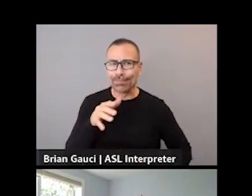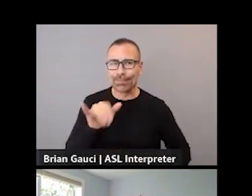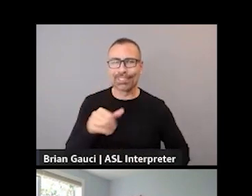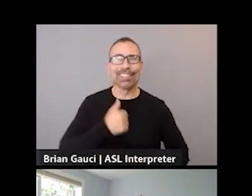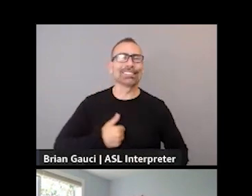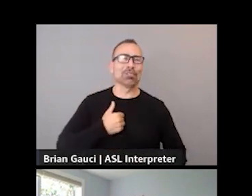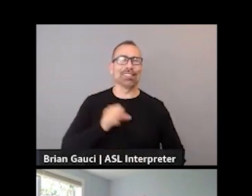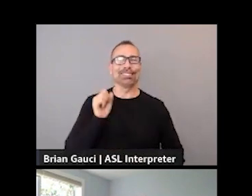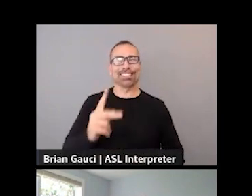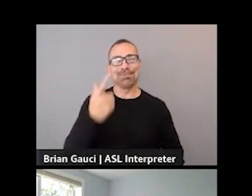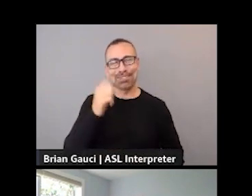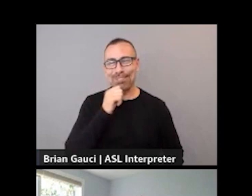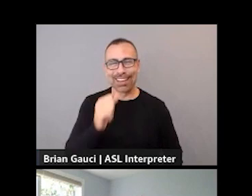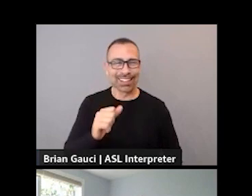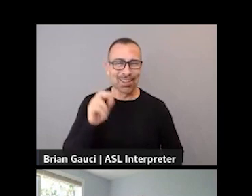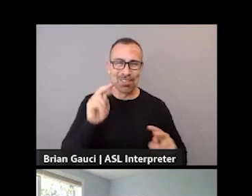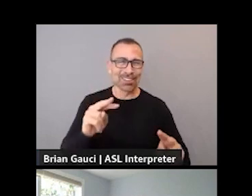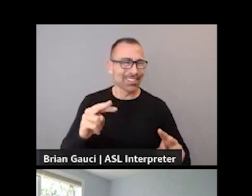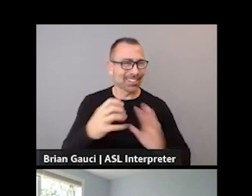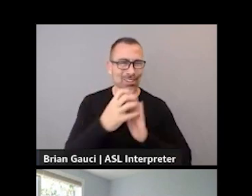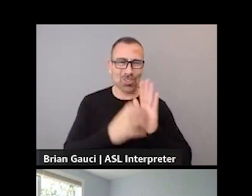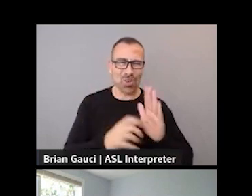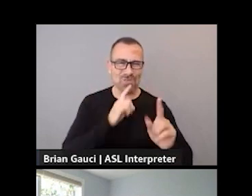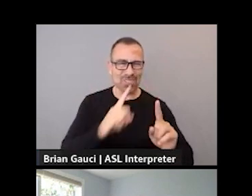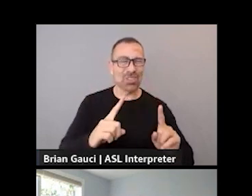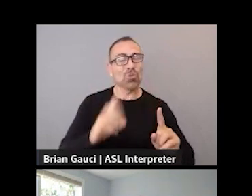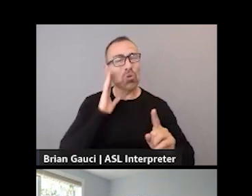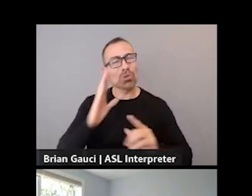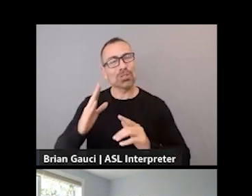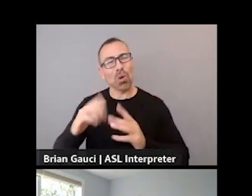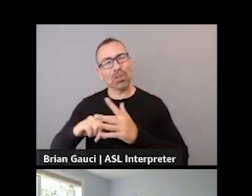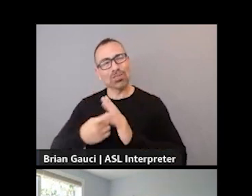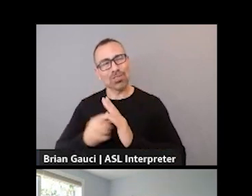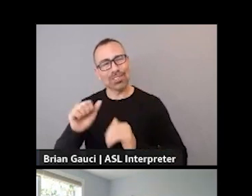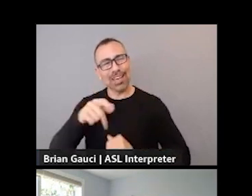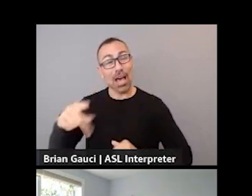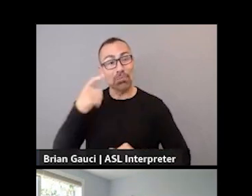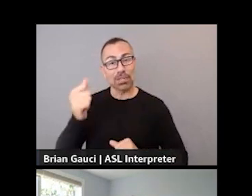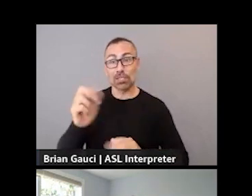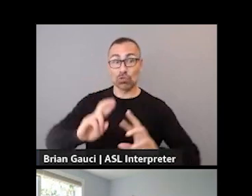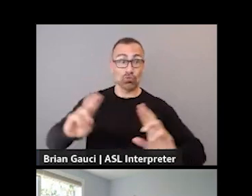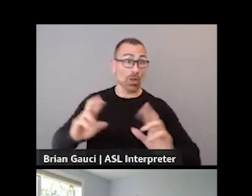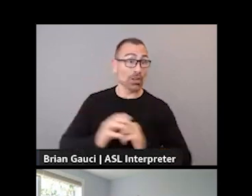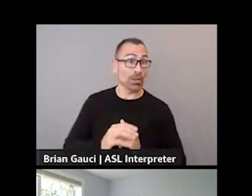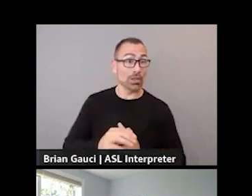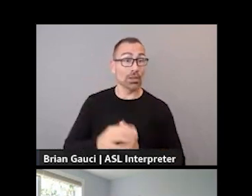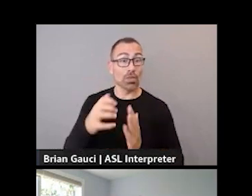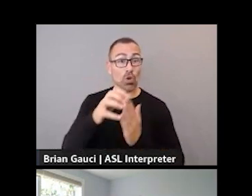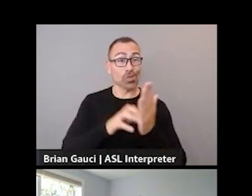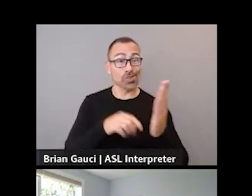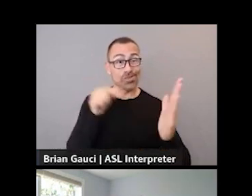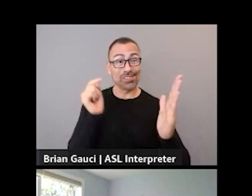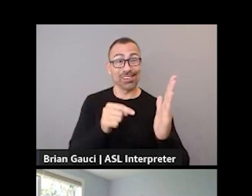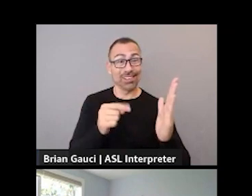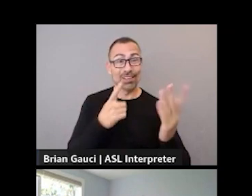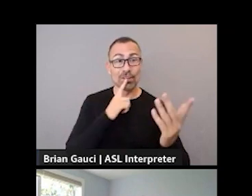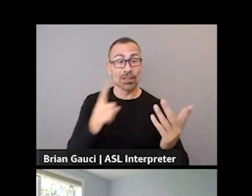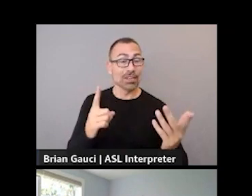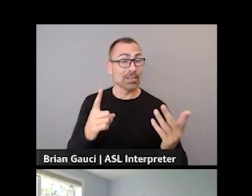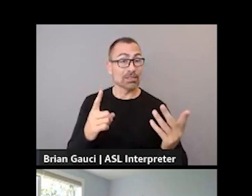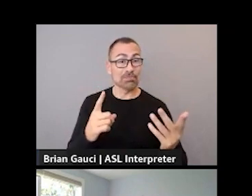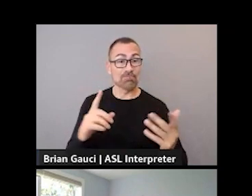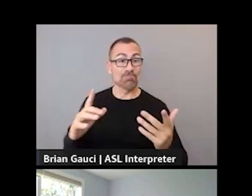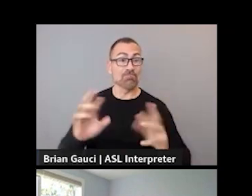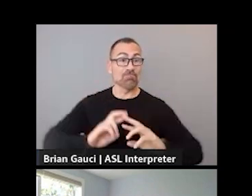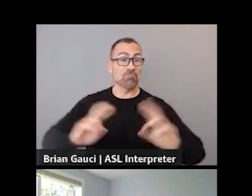because we're not going to actually look at the code. We're just going to launch the app because it's already ready to go. The code here is like feature complete. We can actually